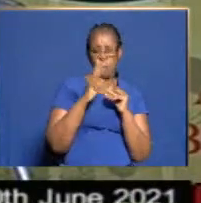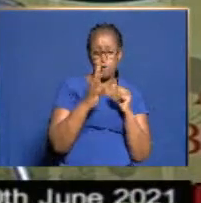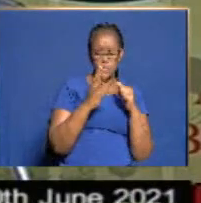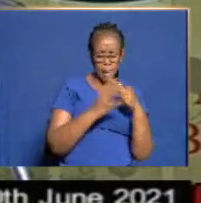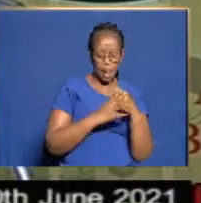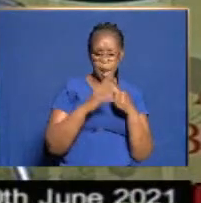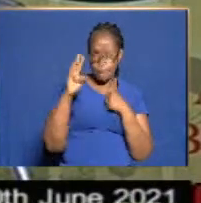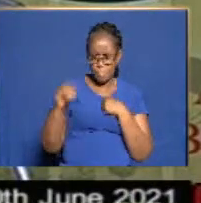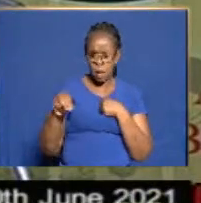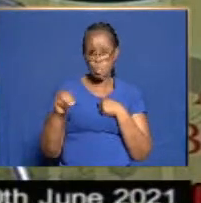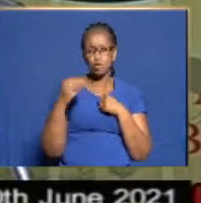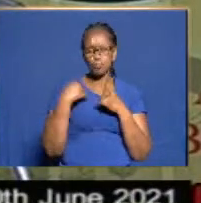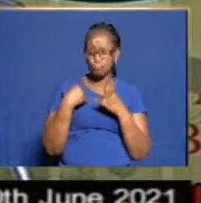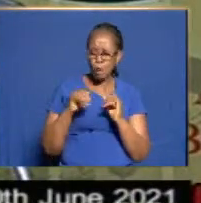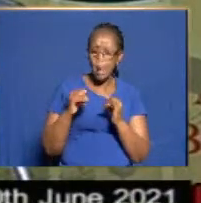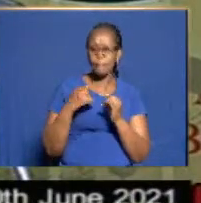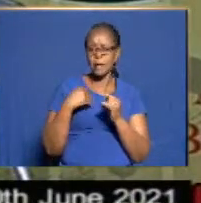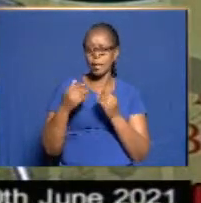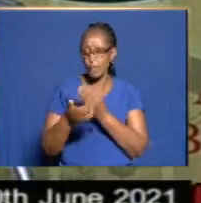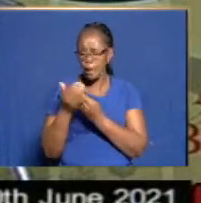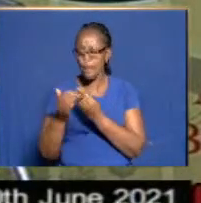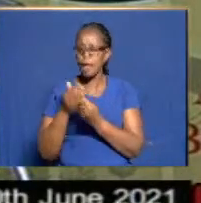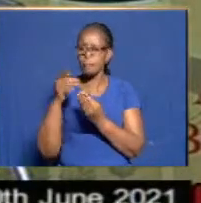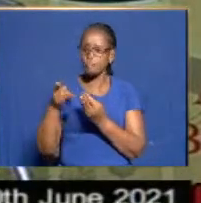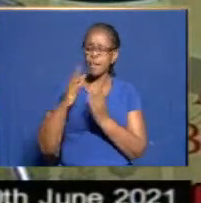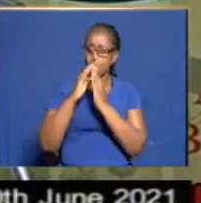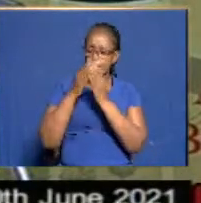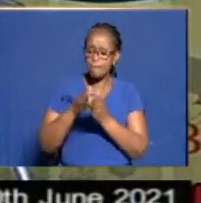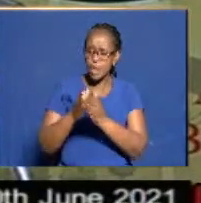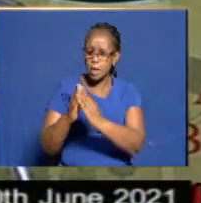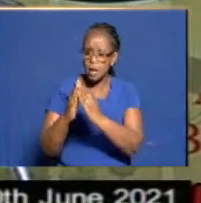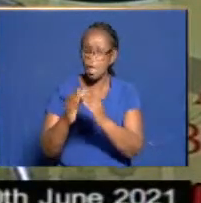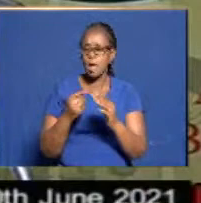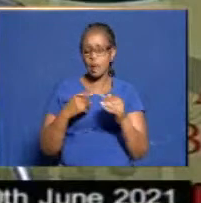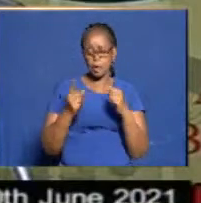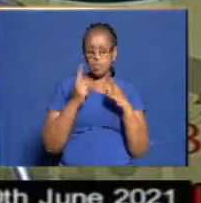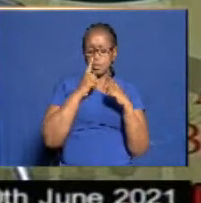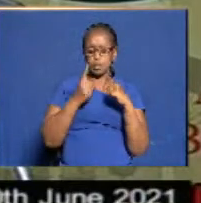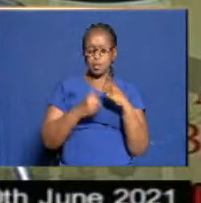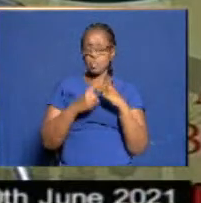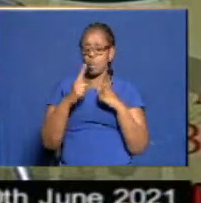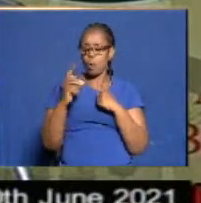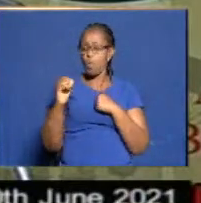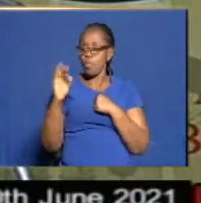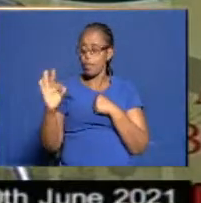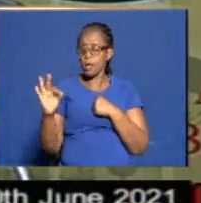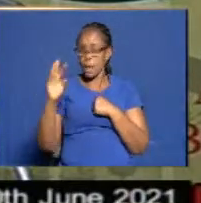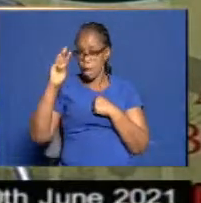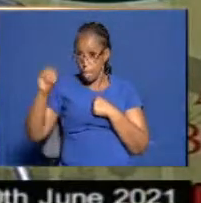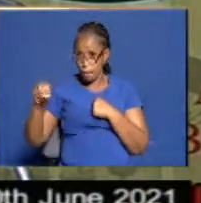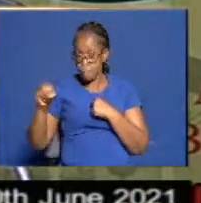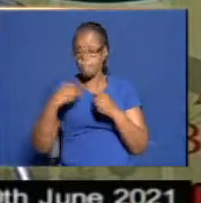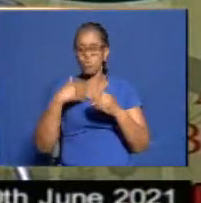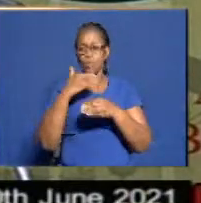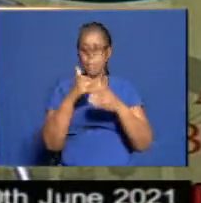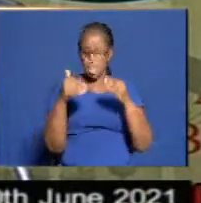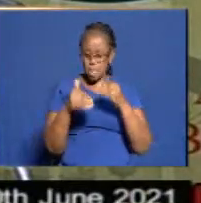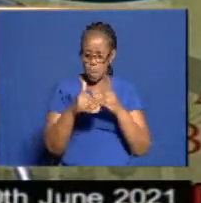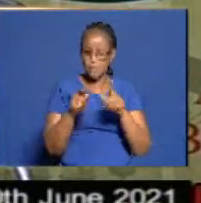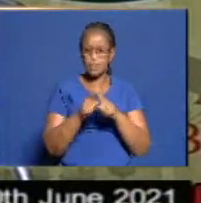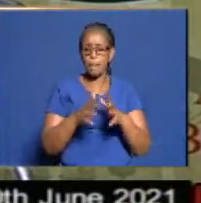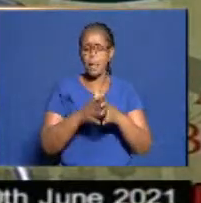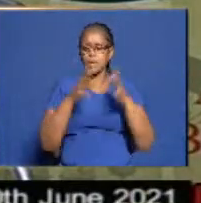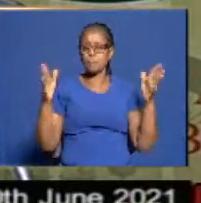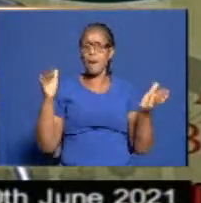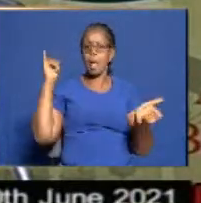the maintenance of ferries and jetty headquarters, and Kenya shilling 603 million for construction and expansion of airports